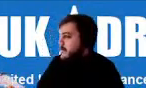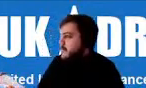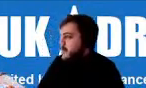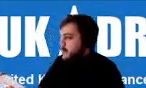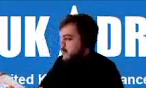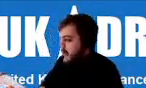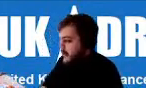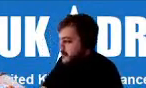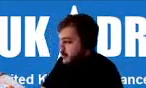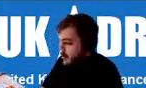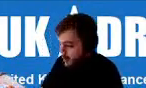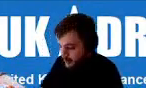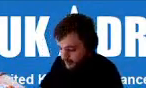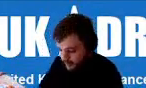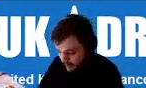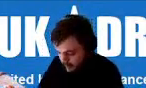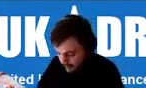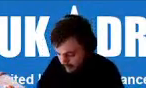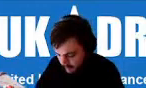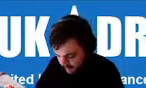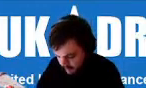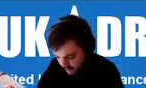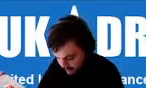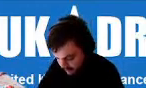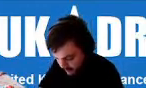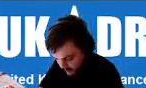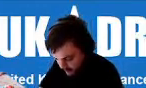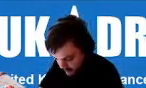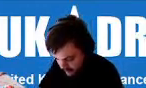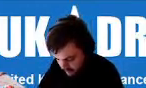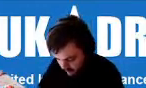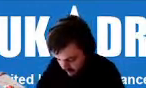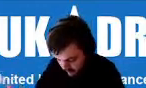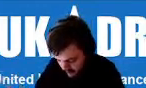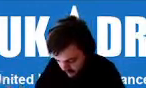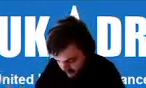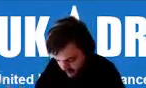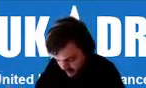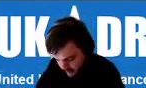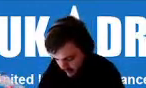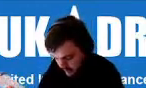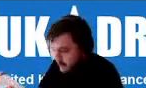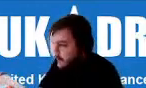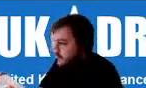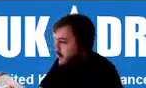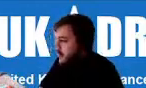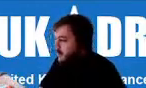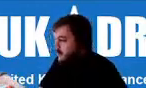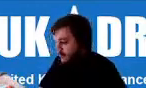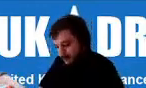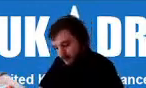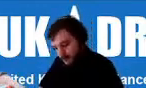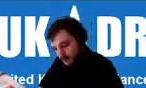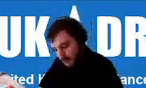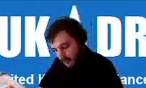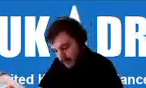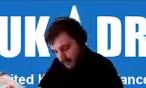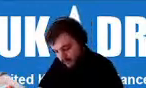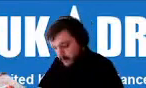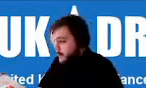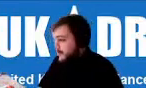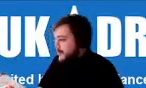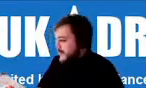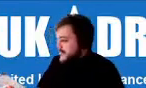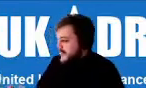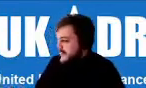the interview stage of today's discussion. And I